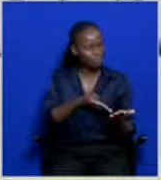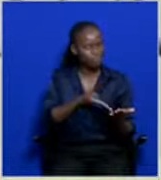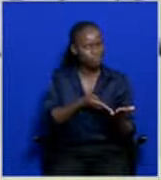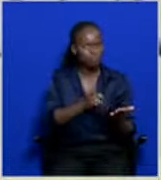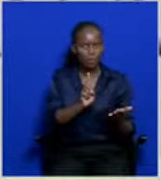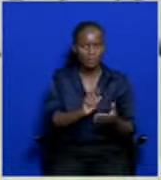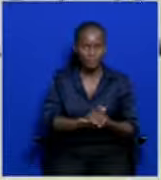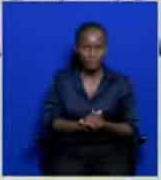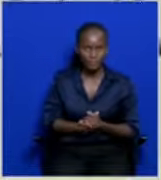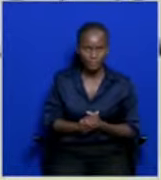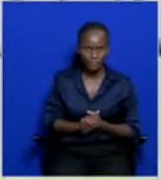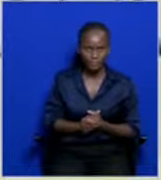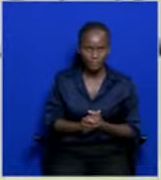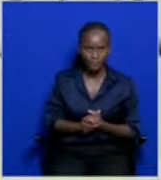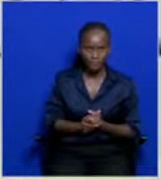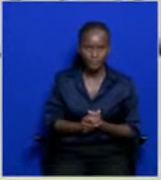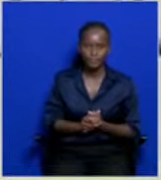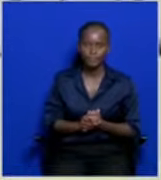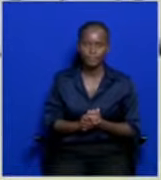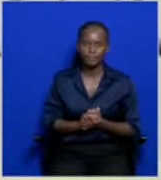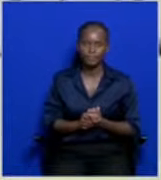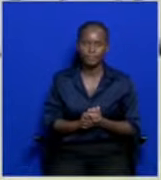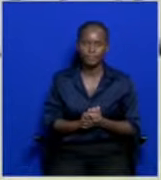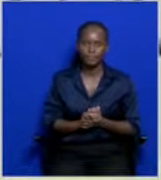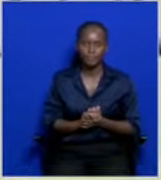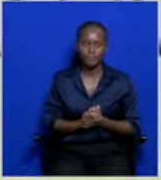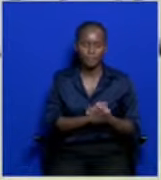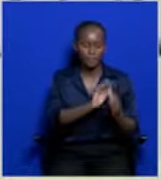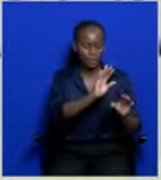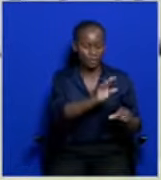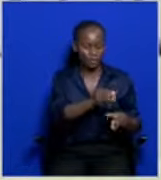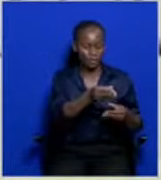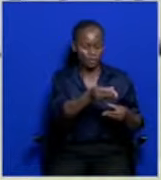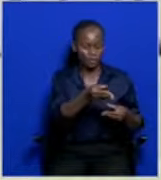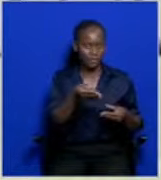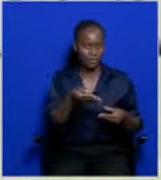This document is covering minutes